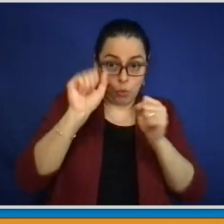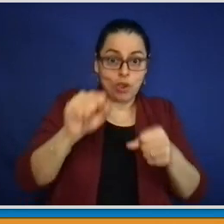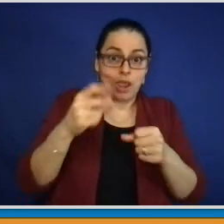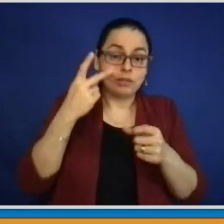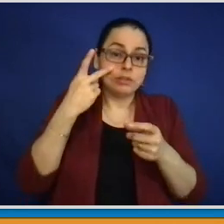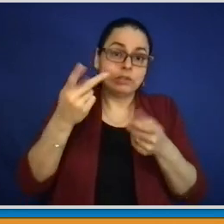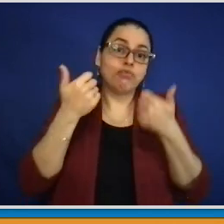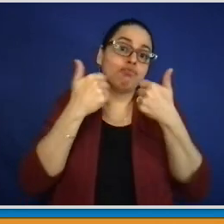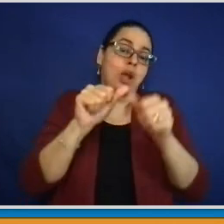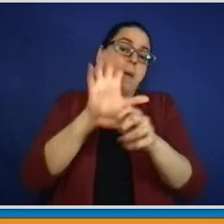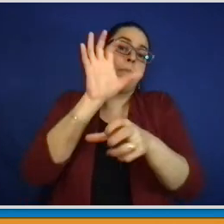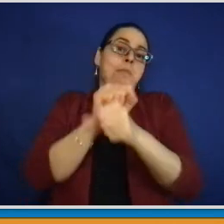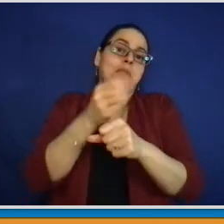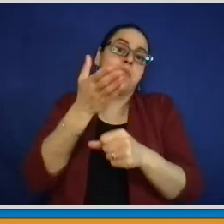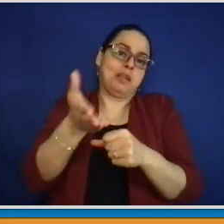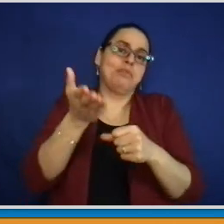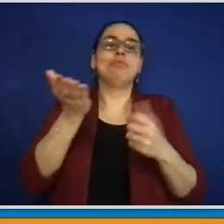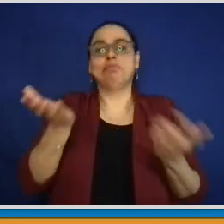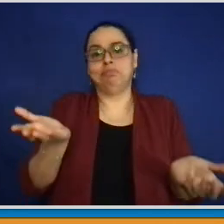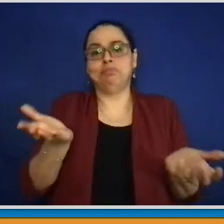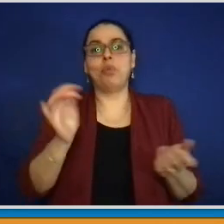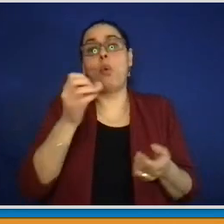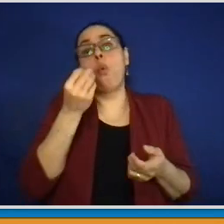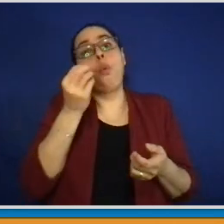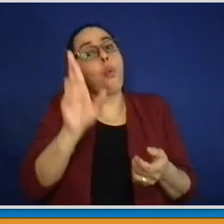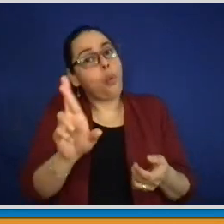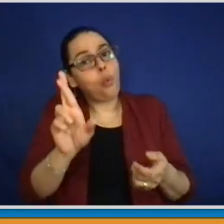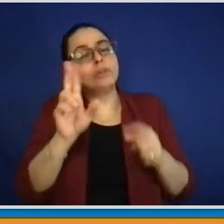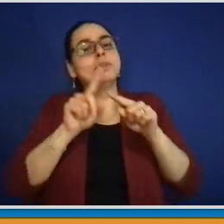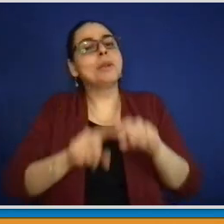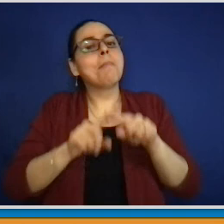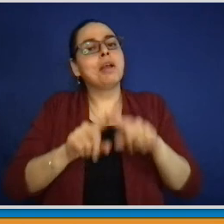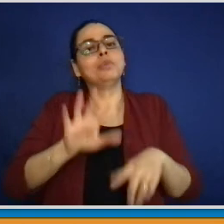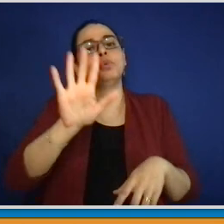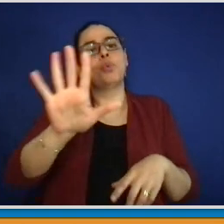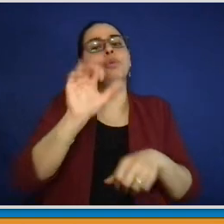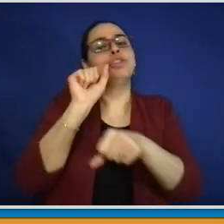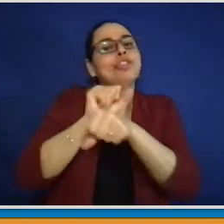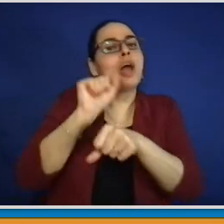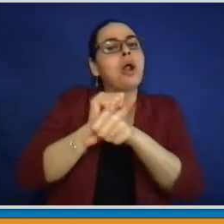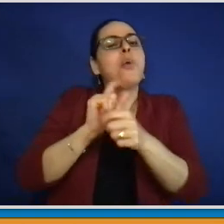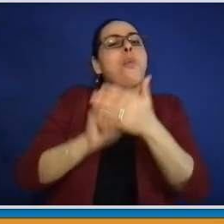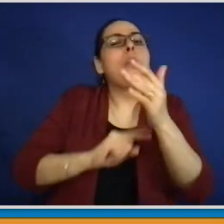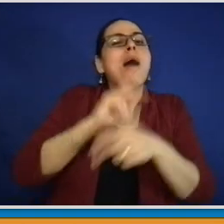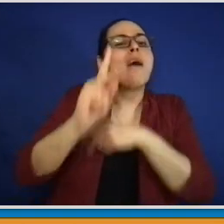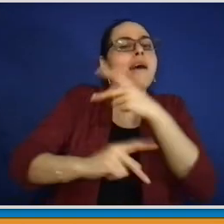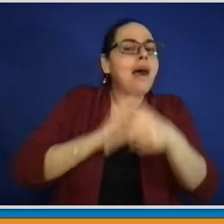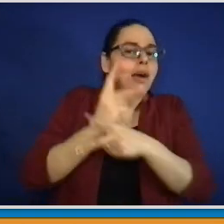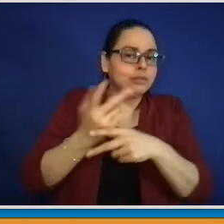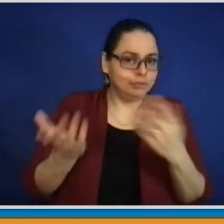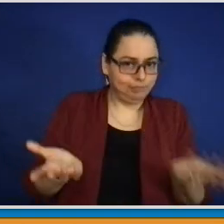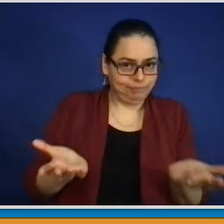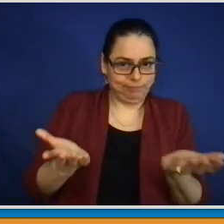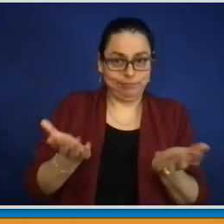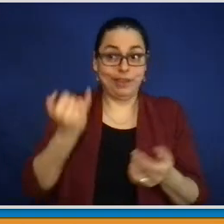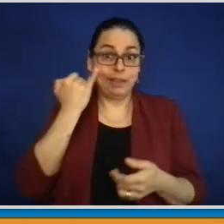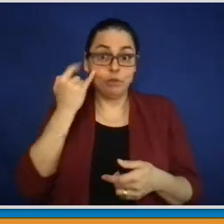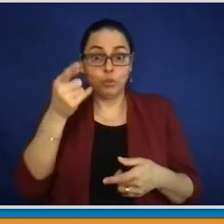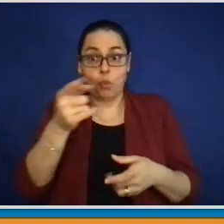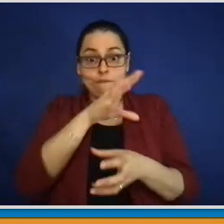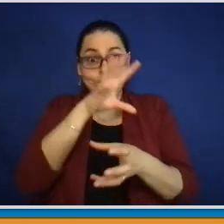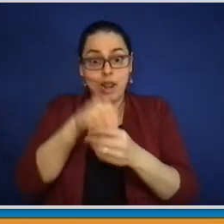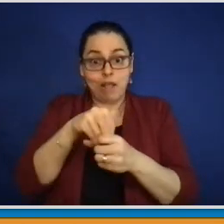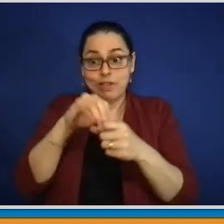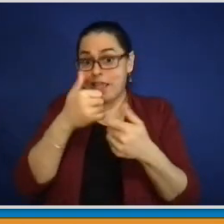avenue is by dint of your occupation. If you are in any one of a number of occupations, all those eligible occupations are